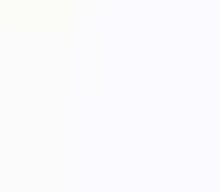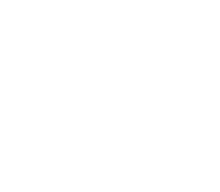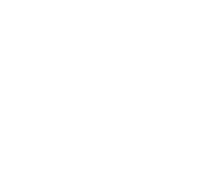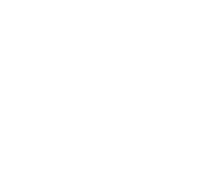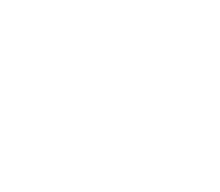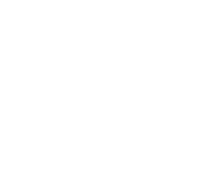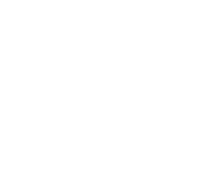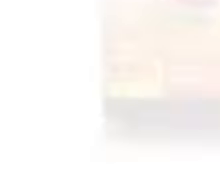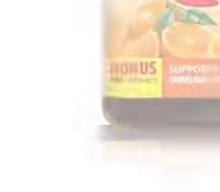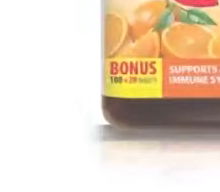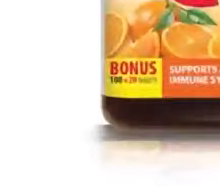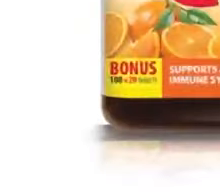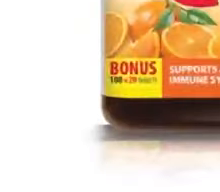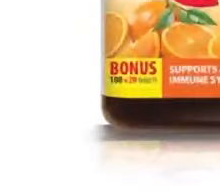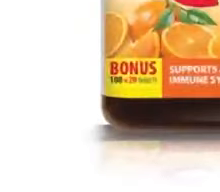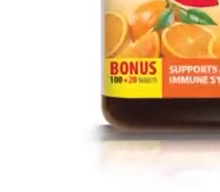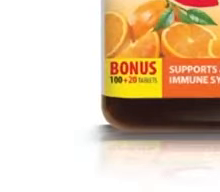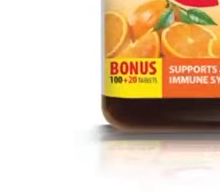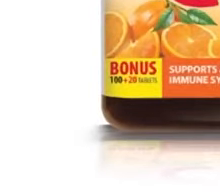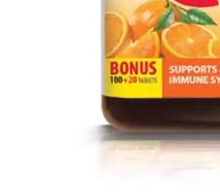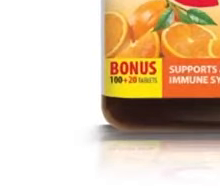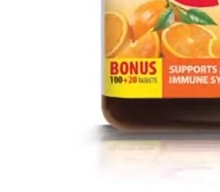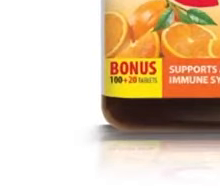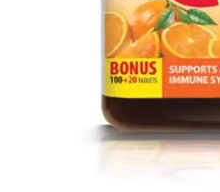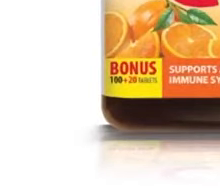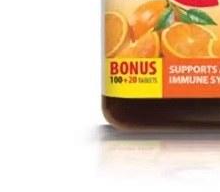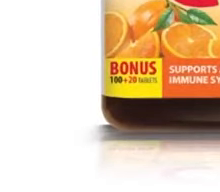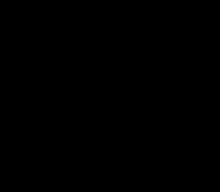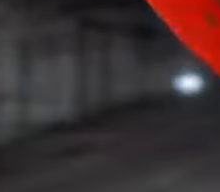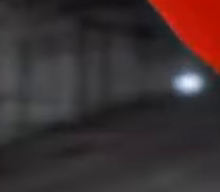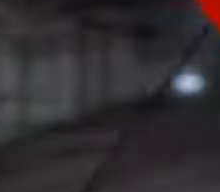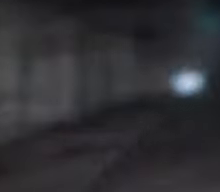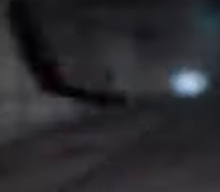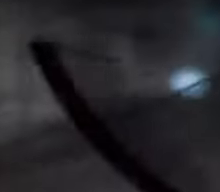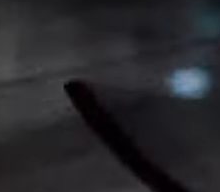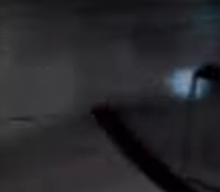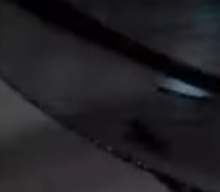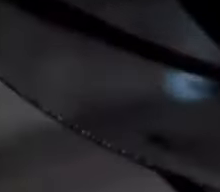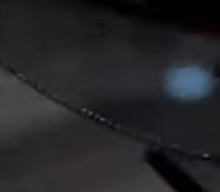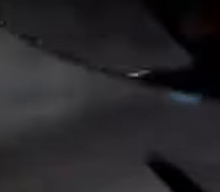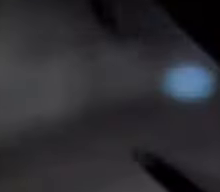goal. Jameson, here for your health.